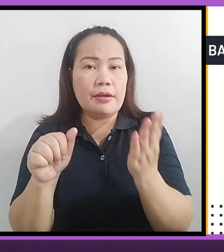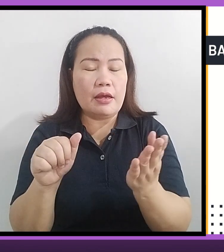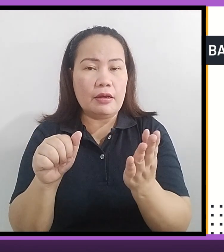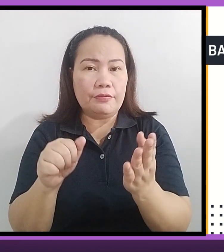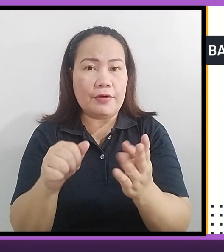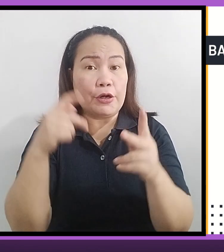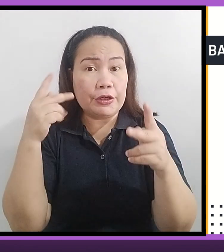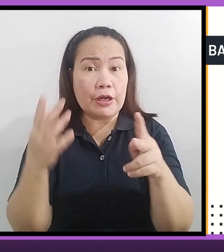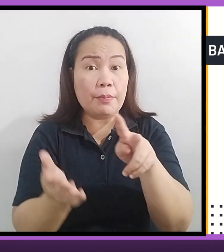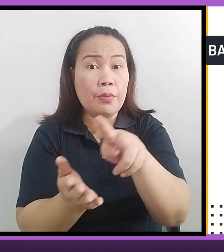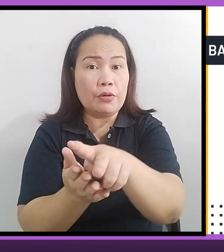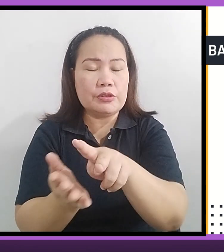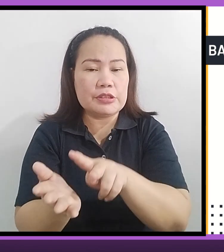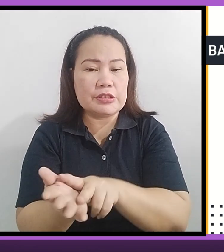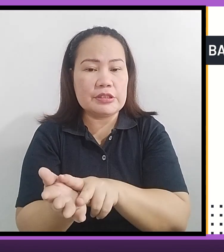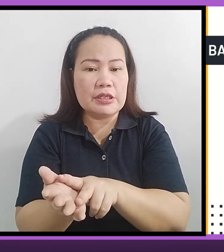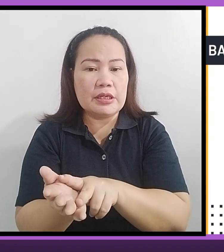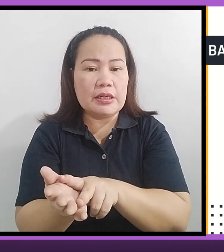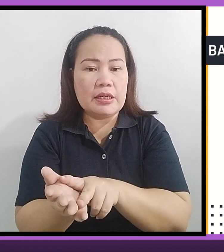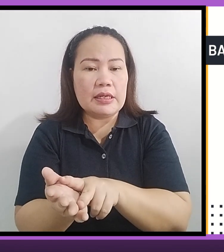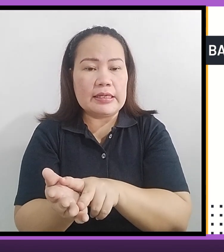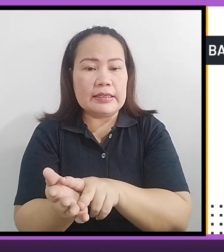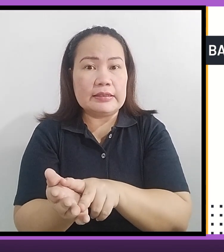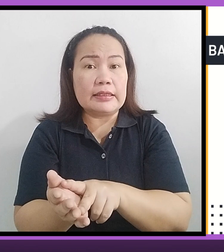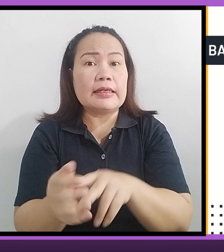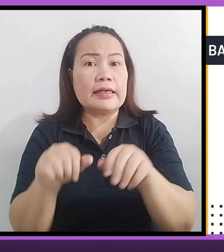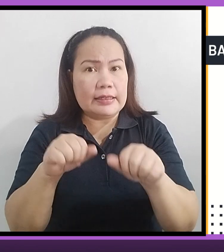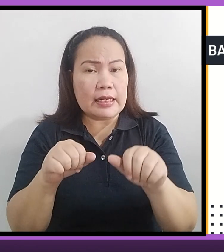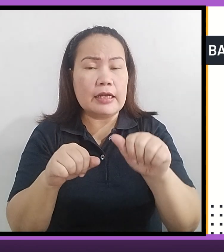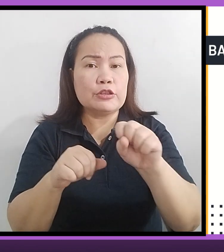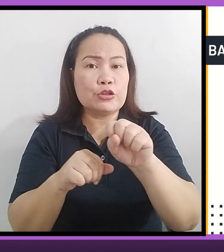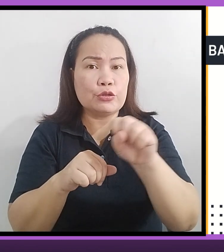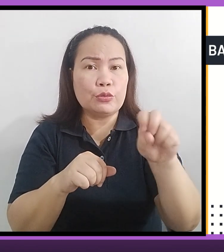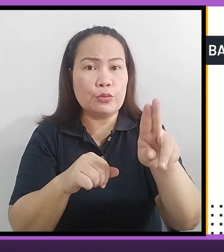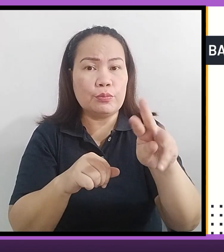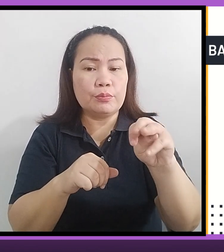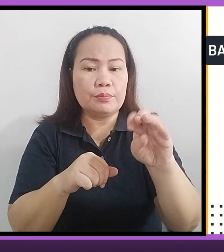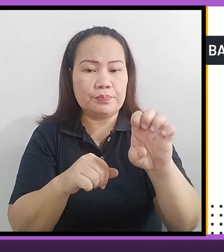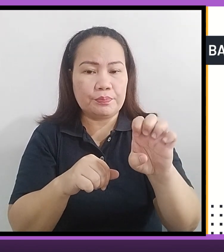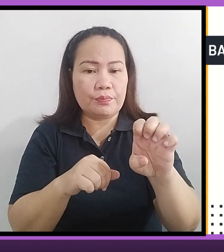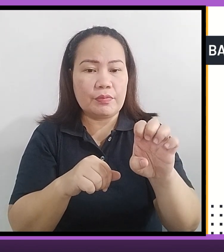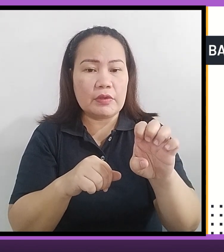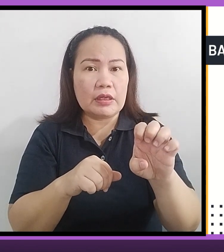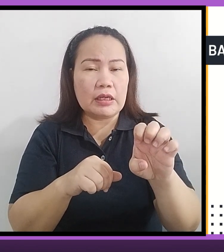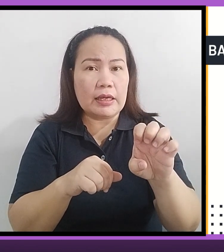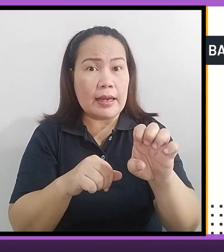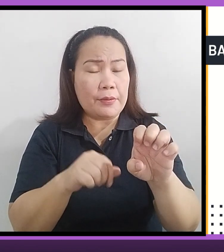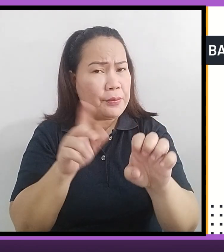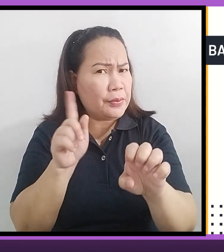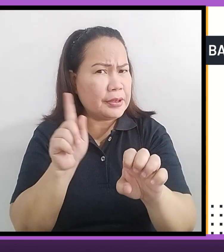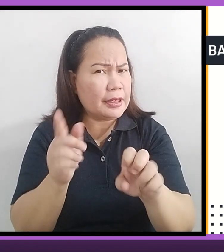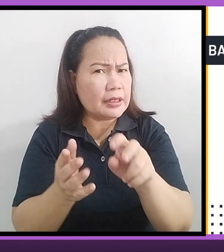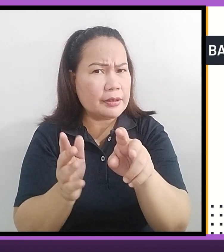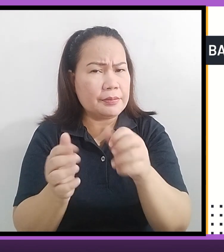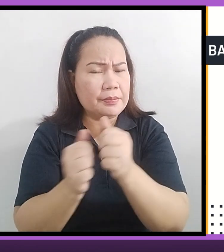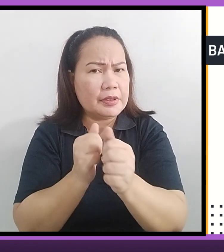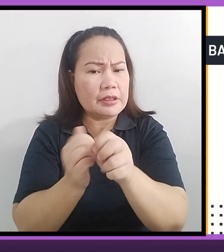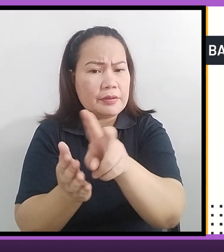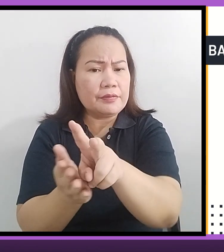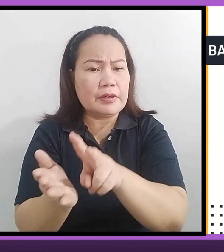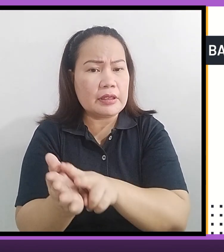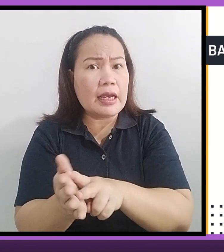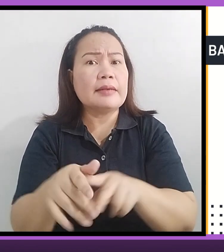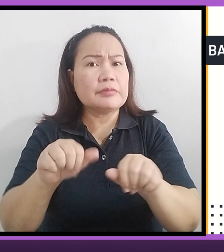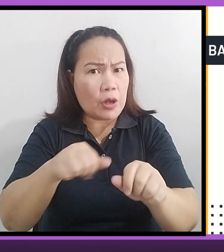the variables can assume. A variable is a characteristic that is observable or measurable in